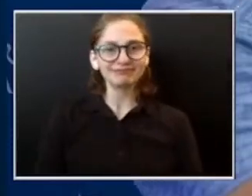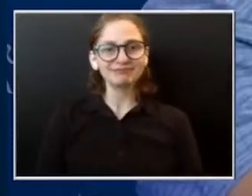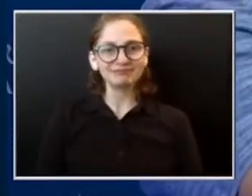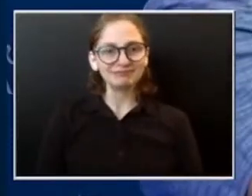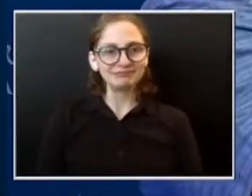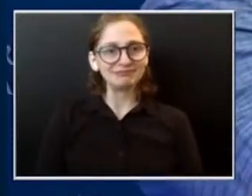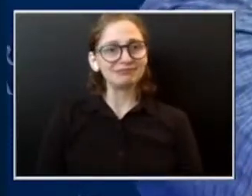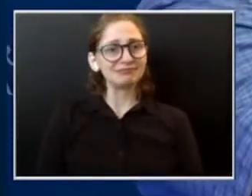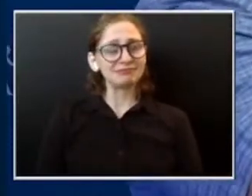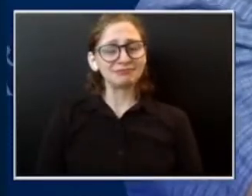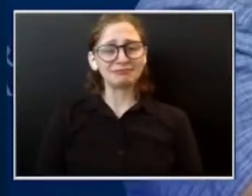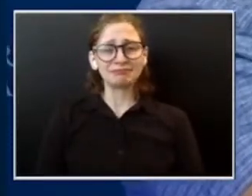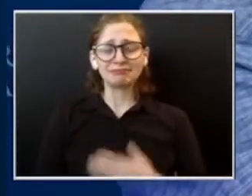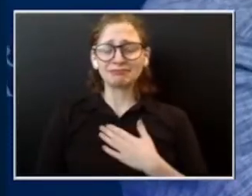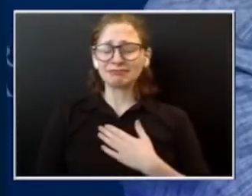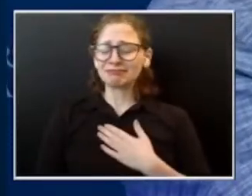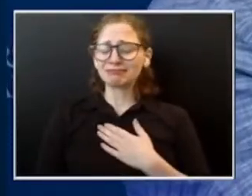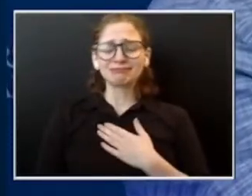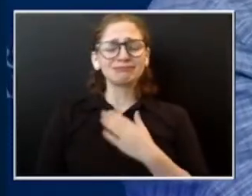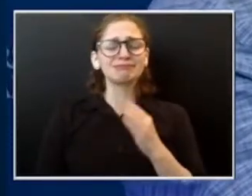Oh my God.